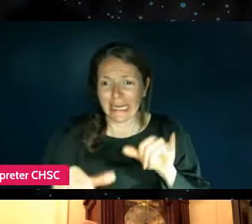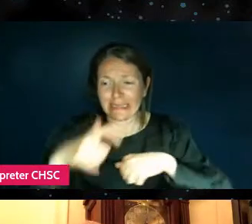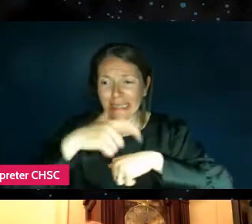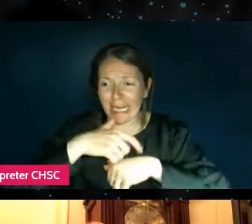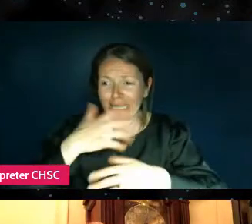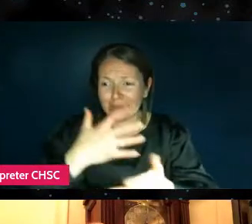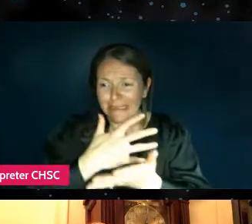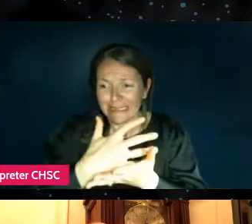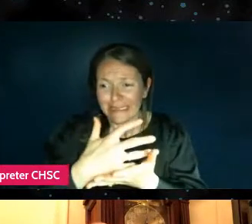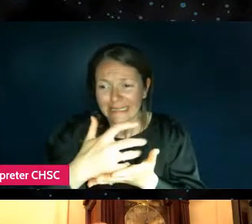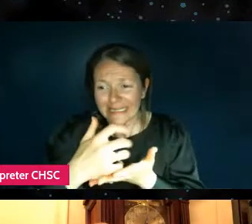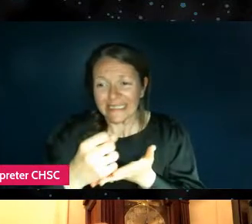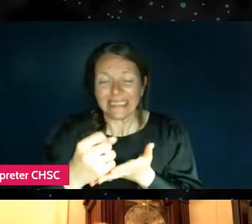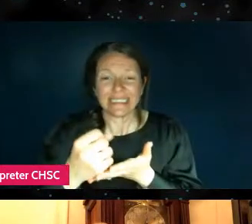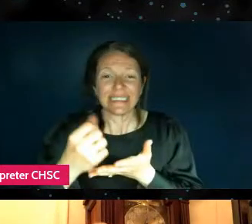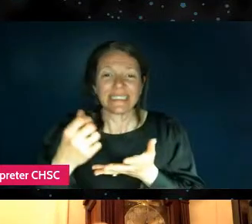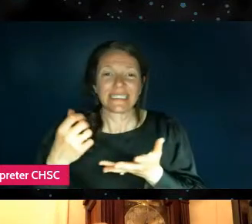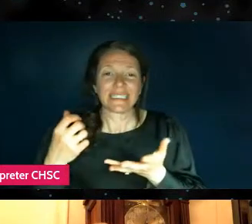time.